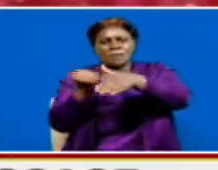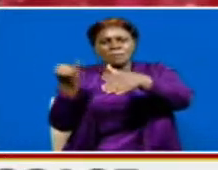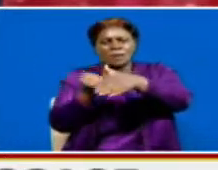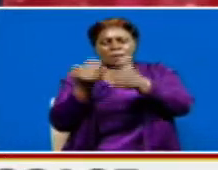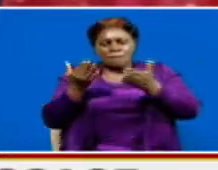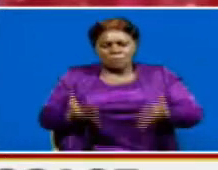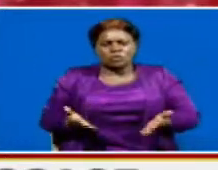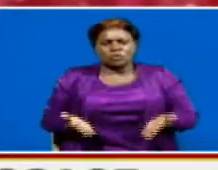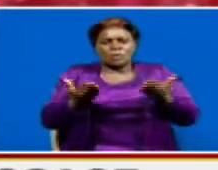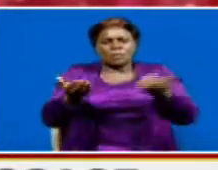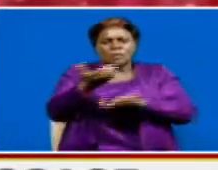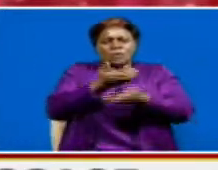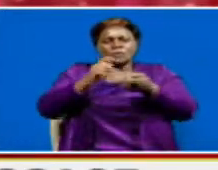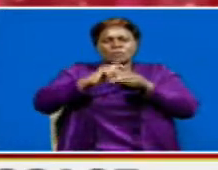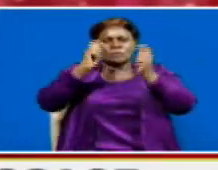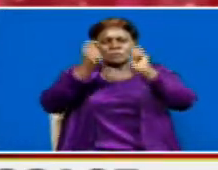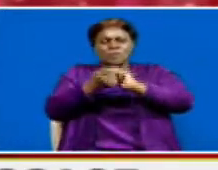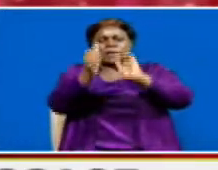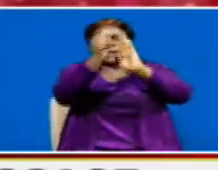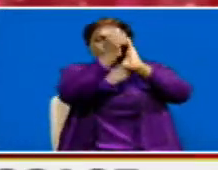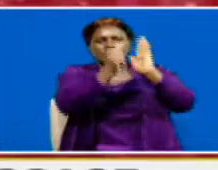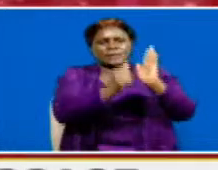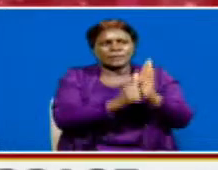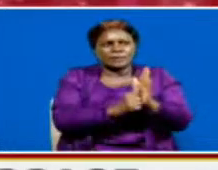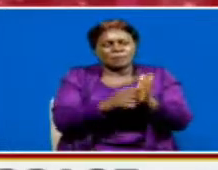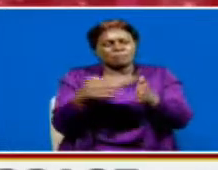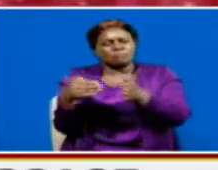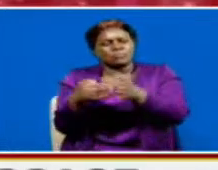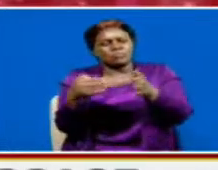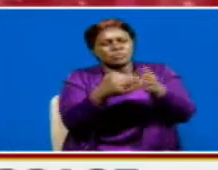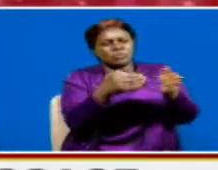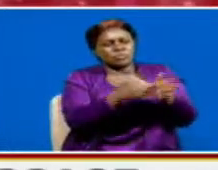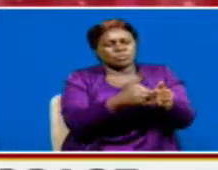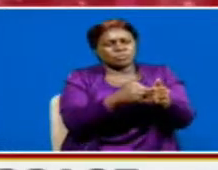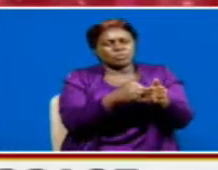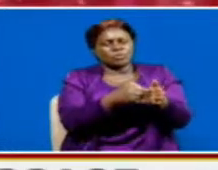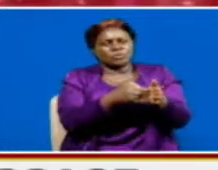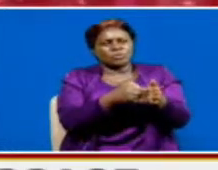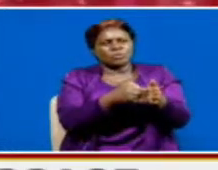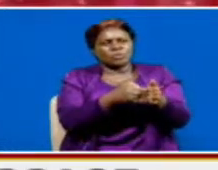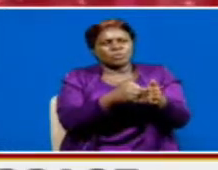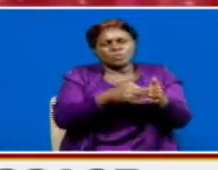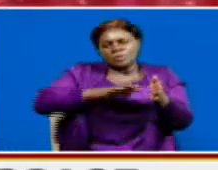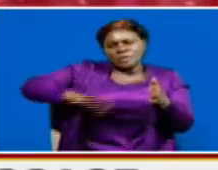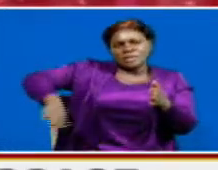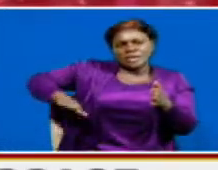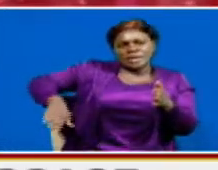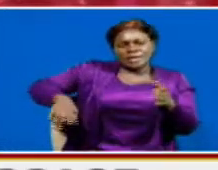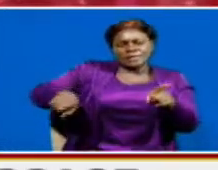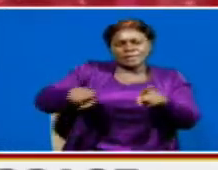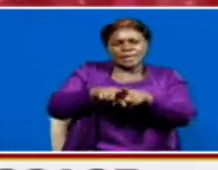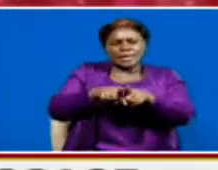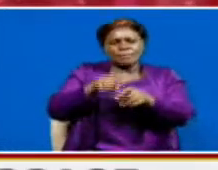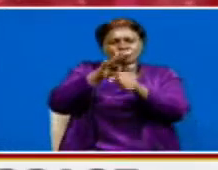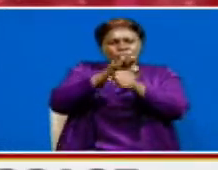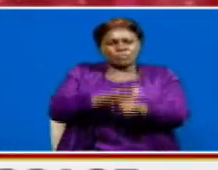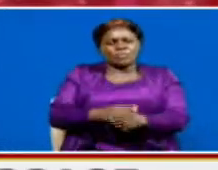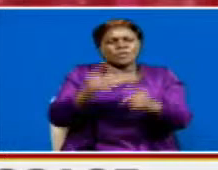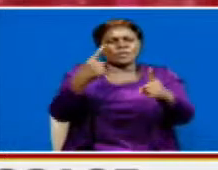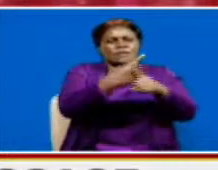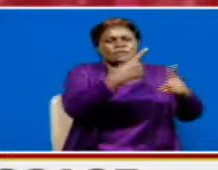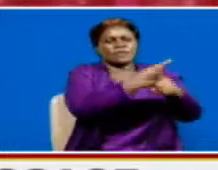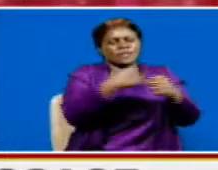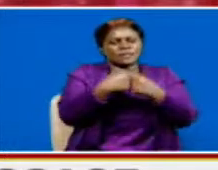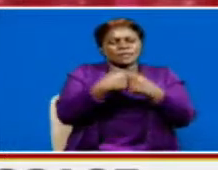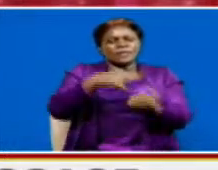the bottom-up economic transformation agenda have been delayed, obstructed, and hampered by various